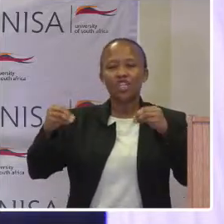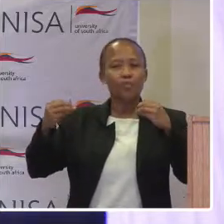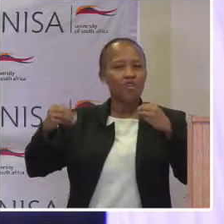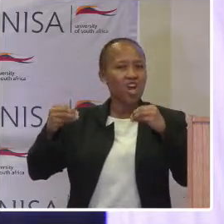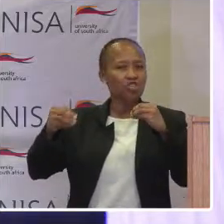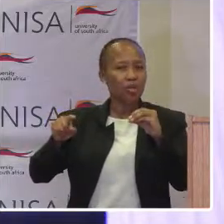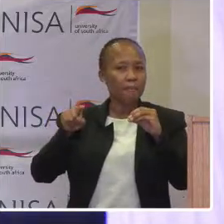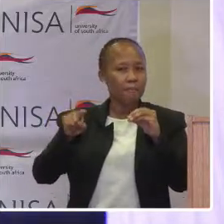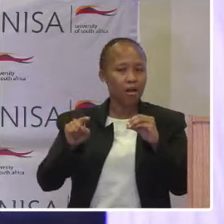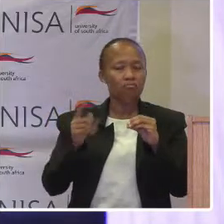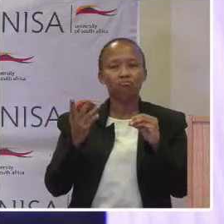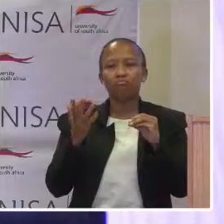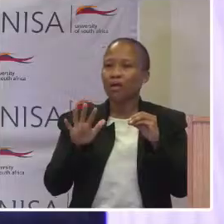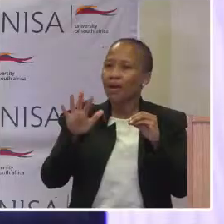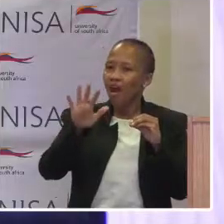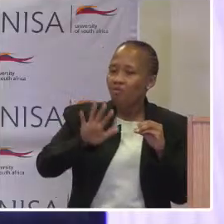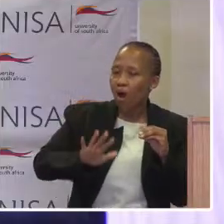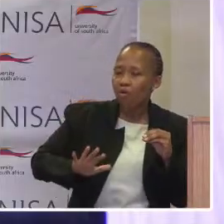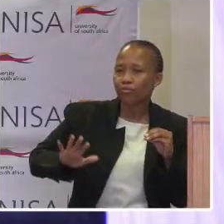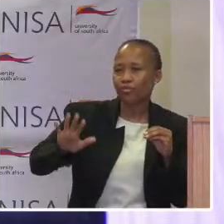around